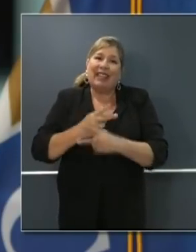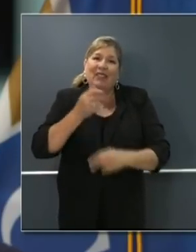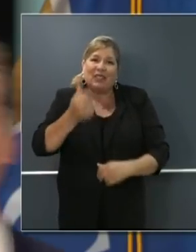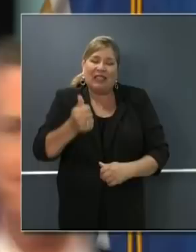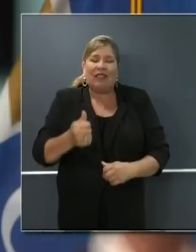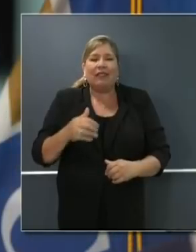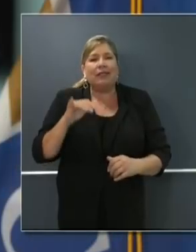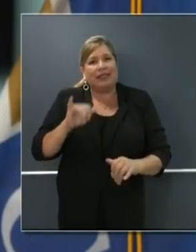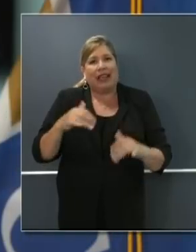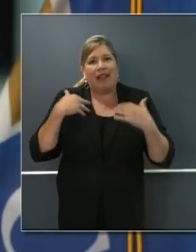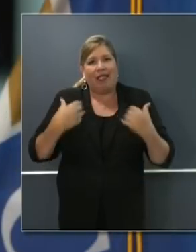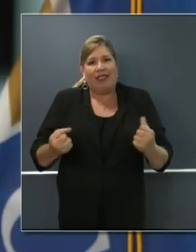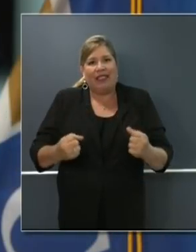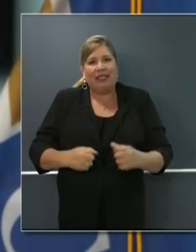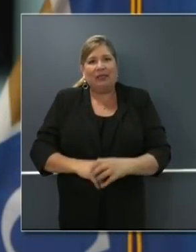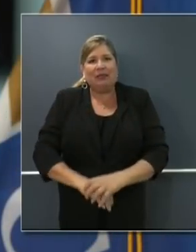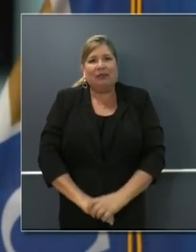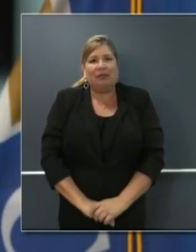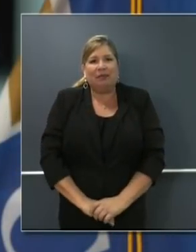healthy.